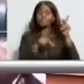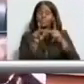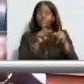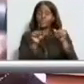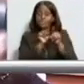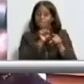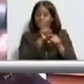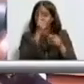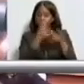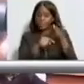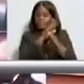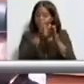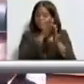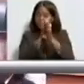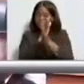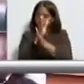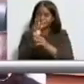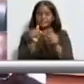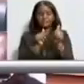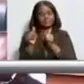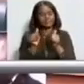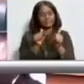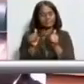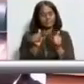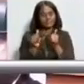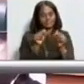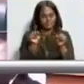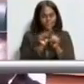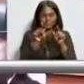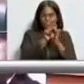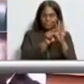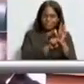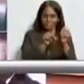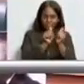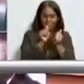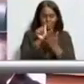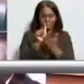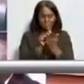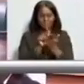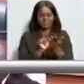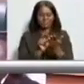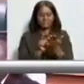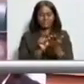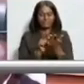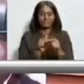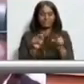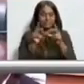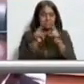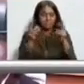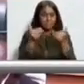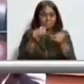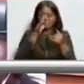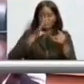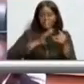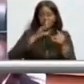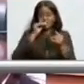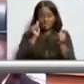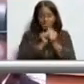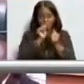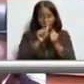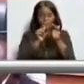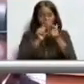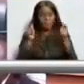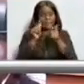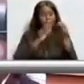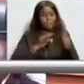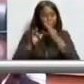And this will be in relation to administration, policy, and legislation. So, Madam Speaker, with that broadened